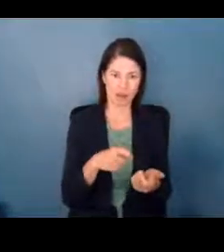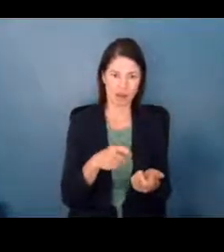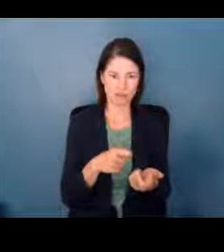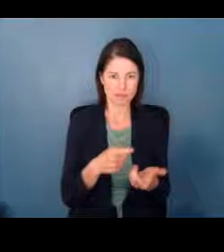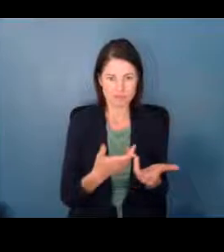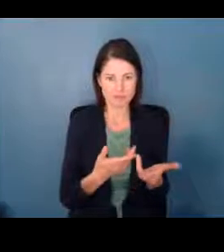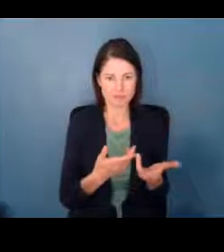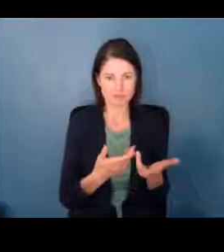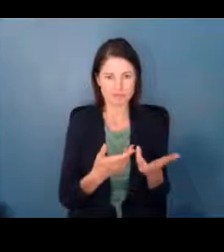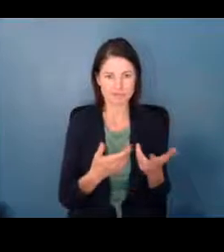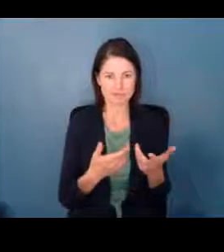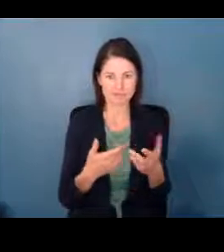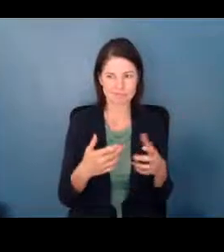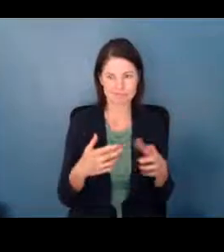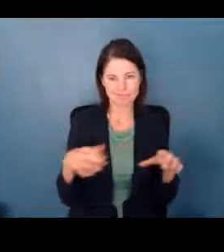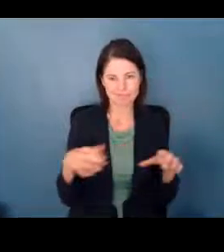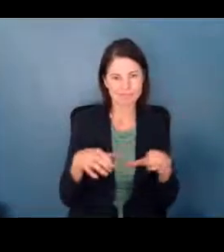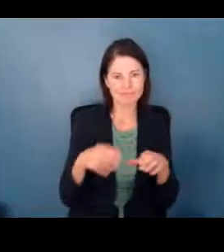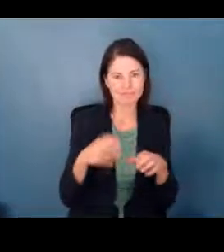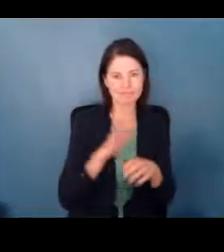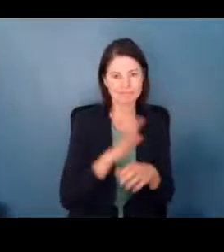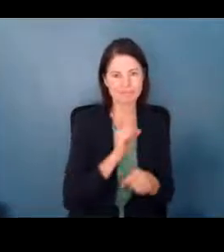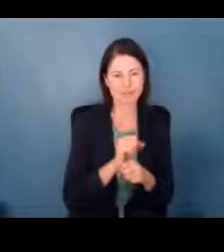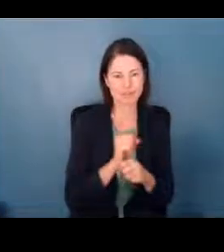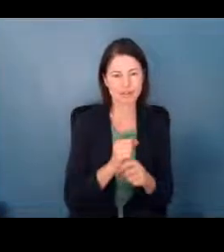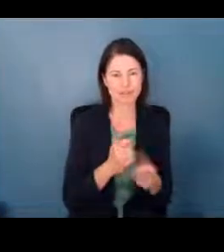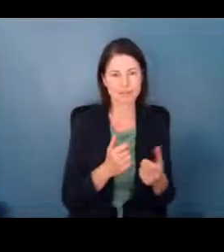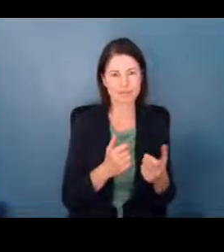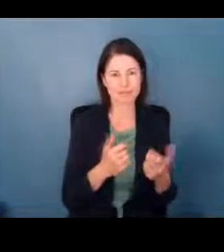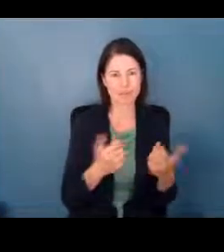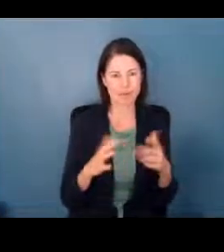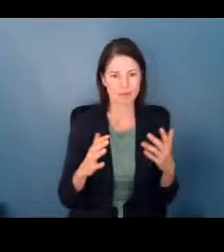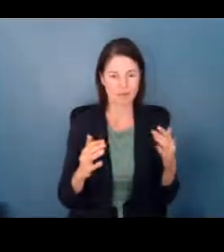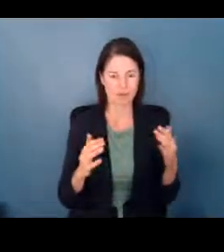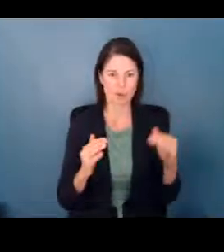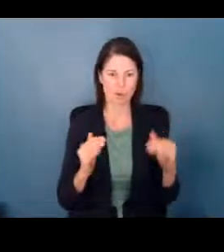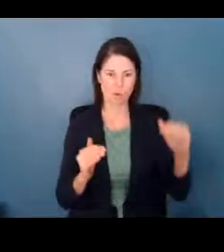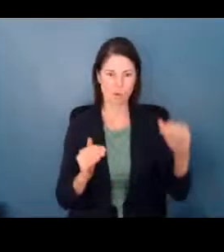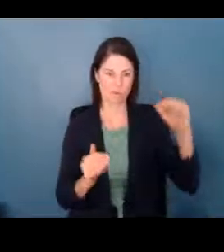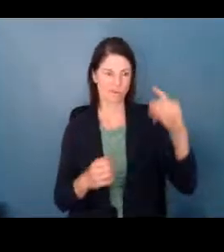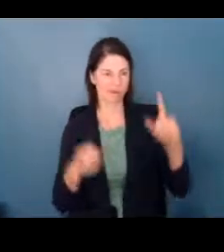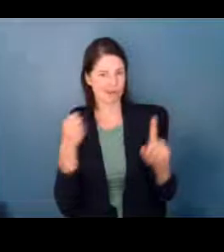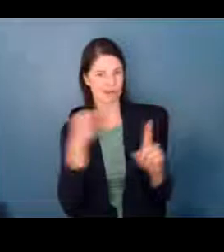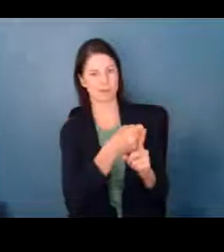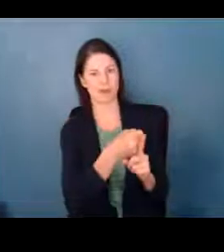for, but as an industry aren't being adversely or excessively impacted